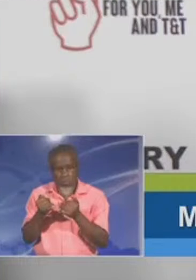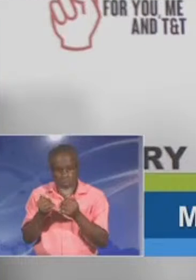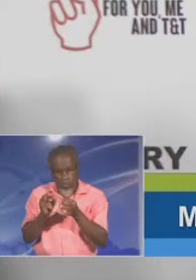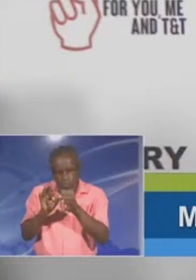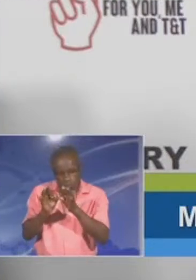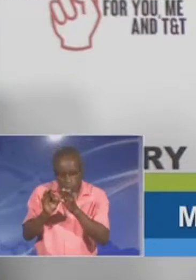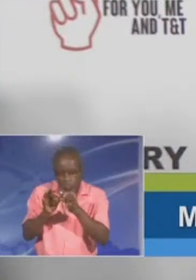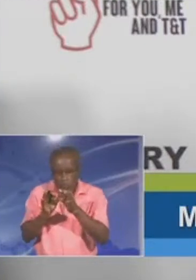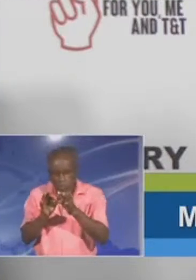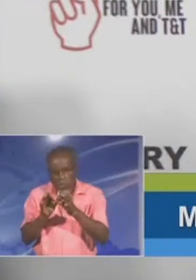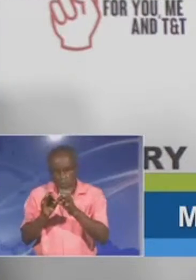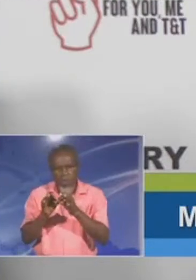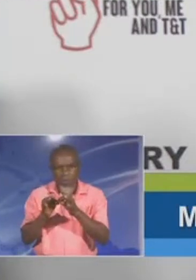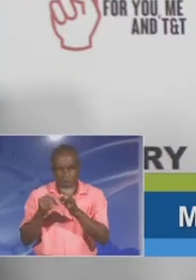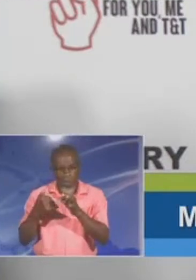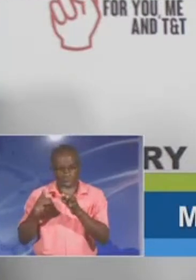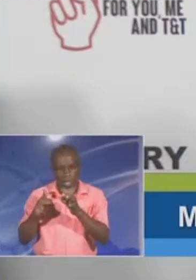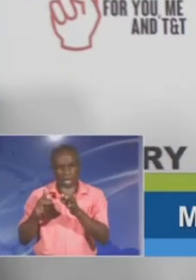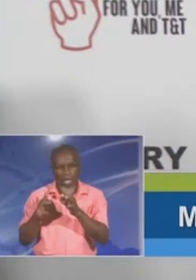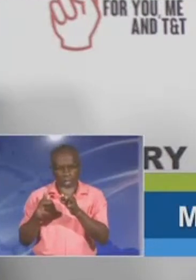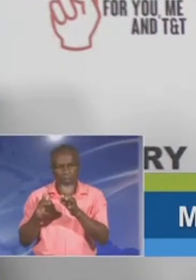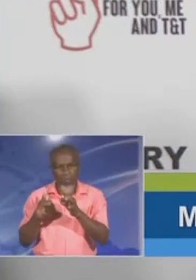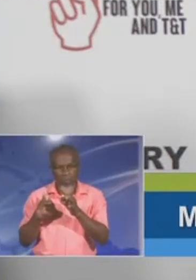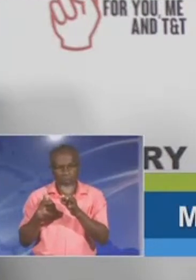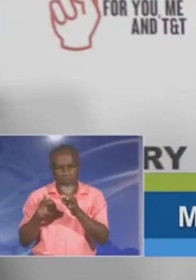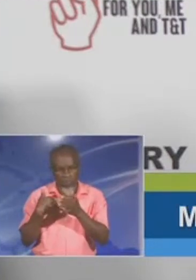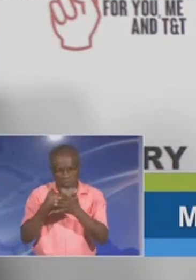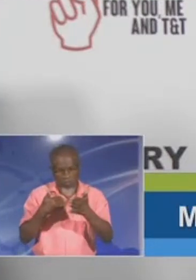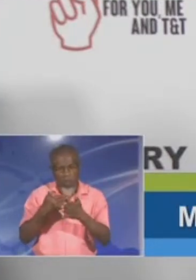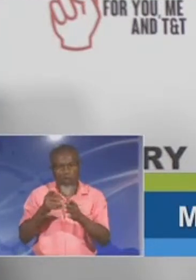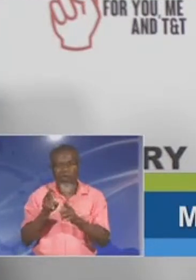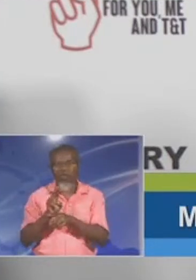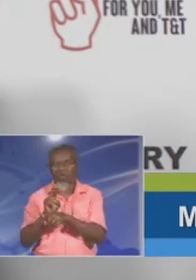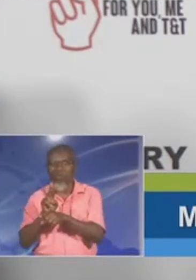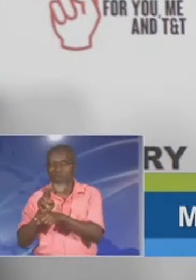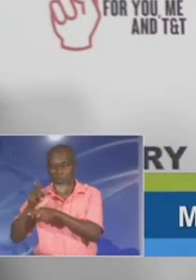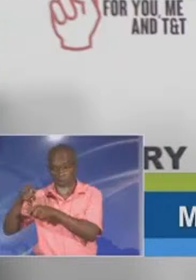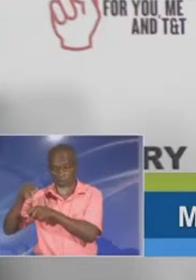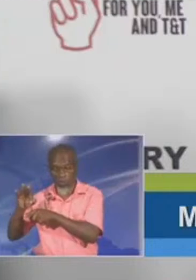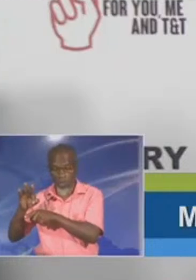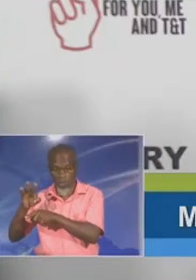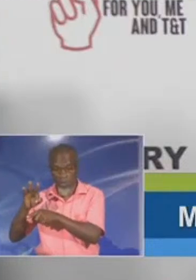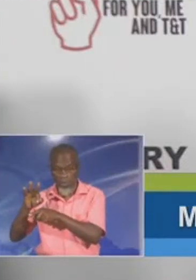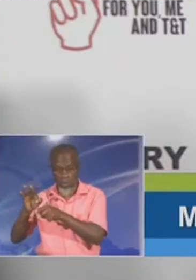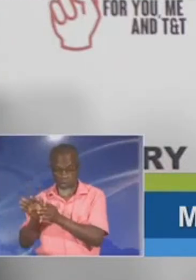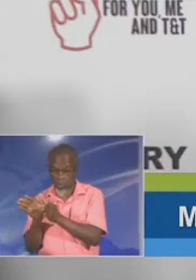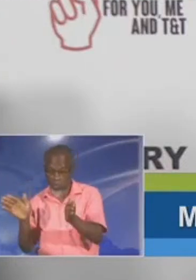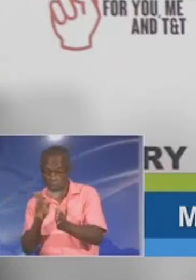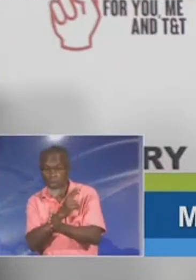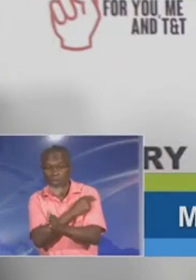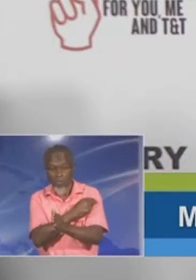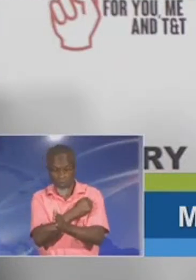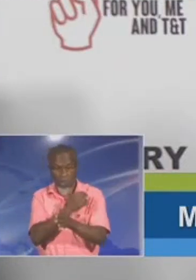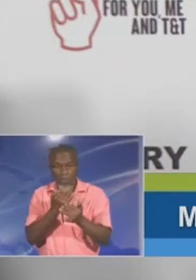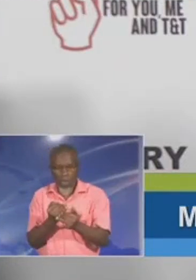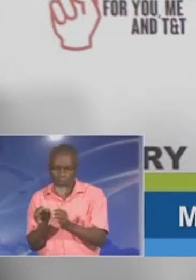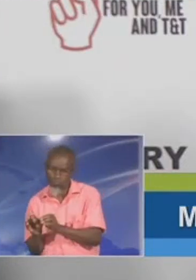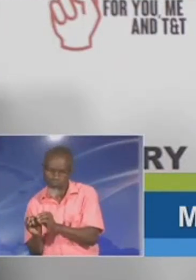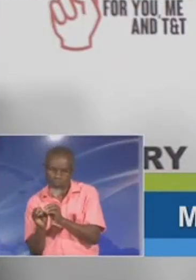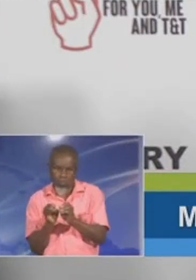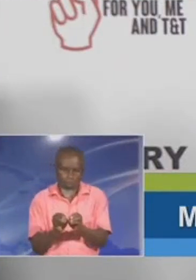provide measures that the Point Fortin Hospital would have covered. At this point in time, the Ministry of